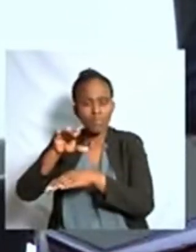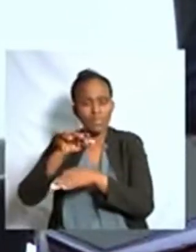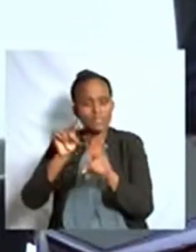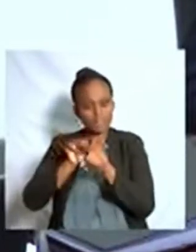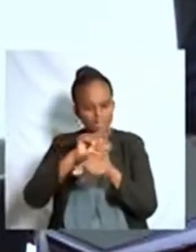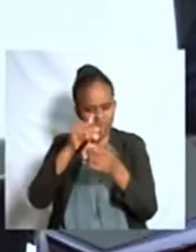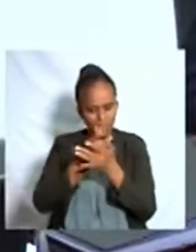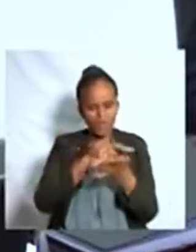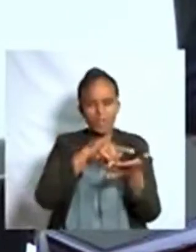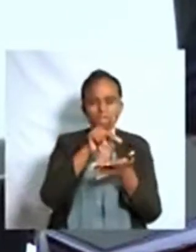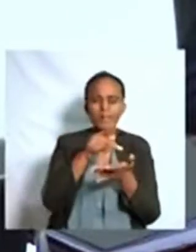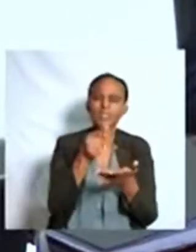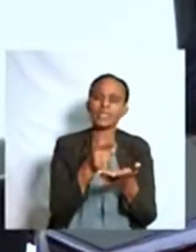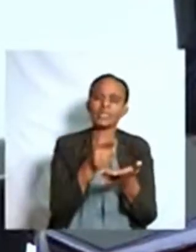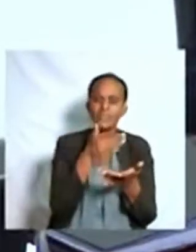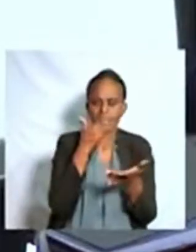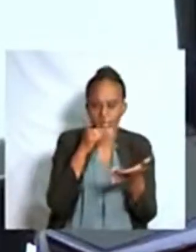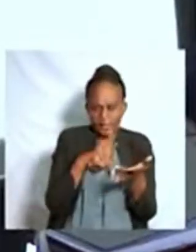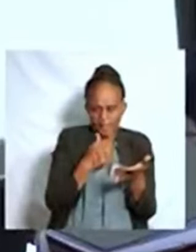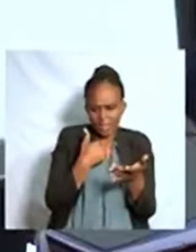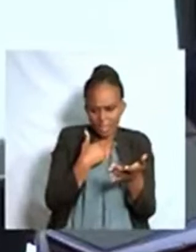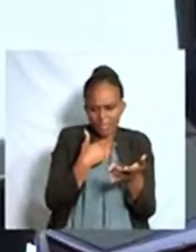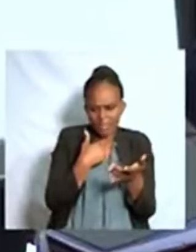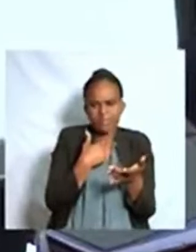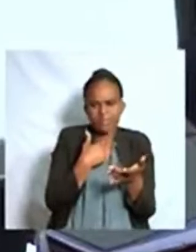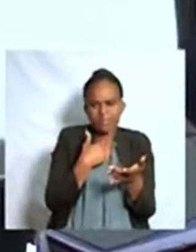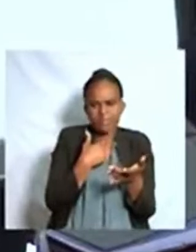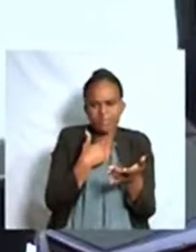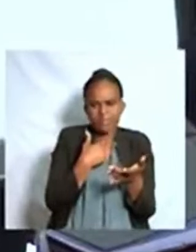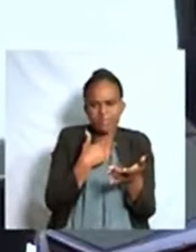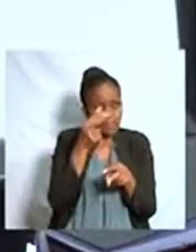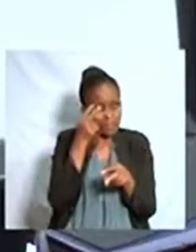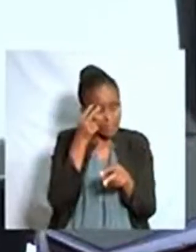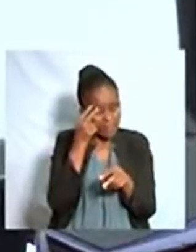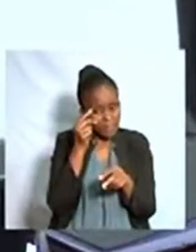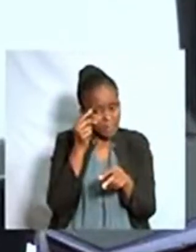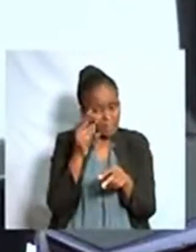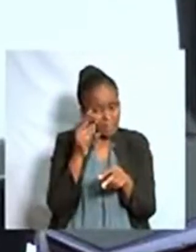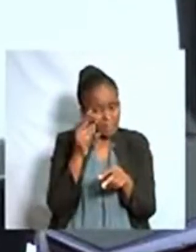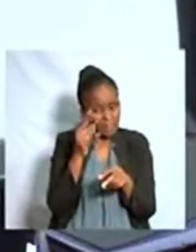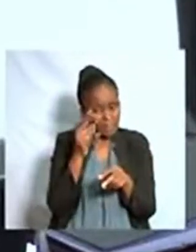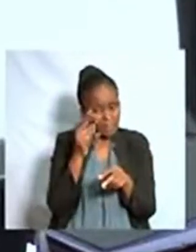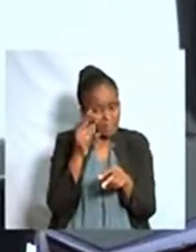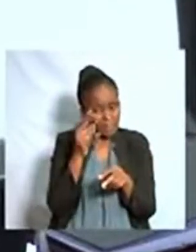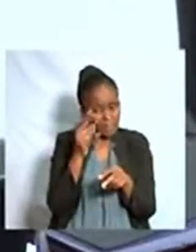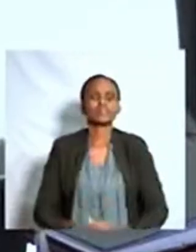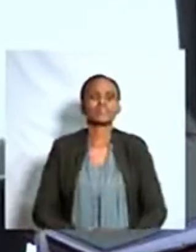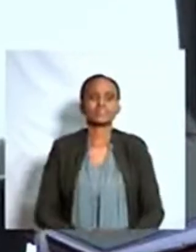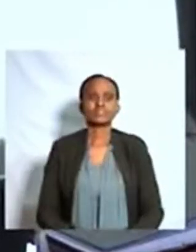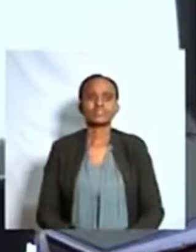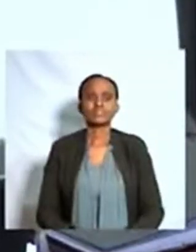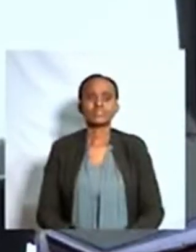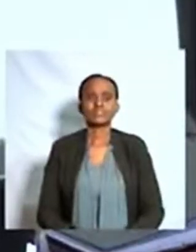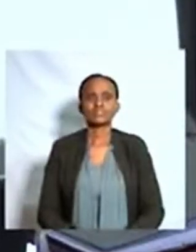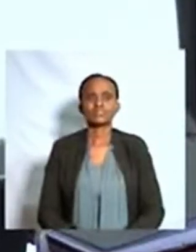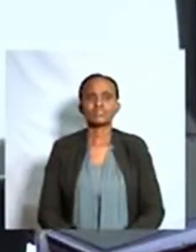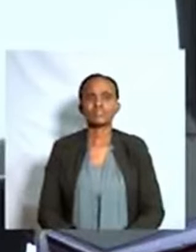all these payments, you are supposed to have an eye on it. Minister of Finance, in conclusion.